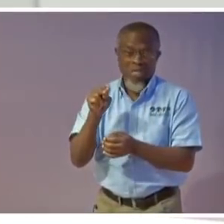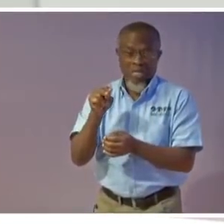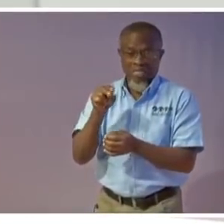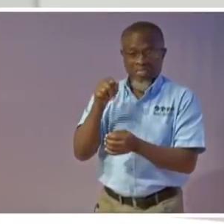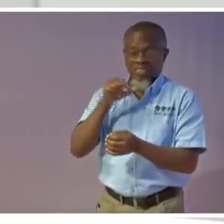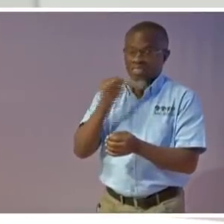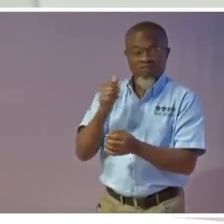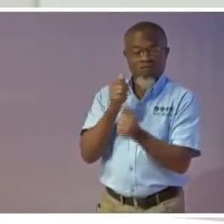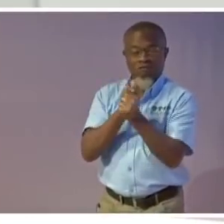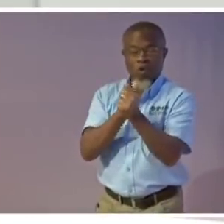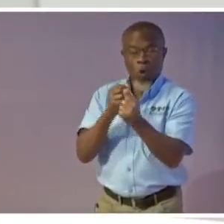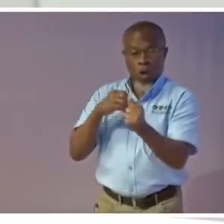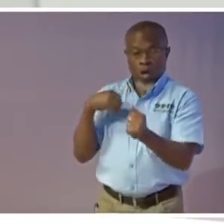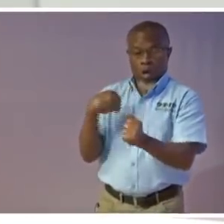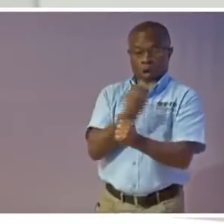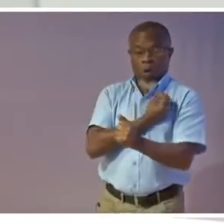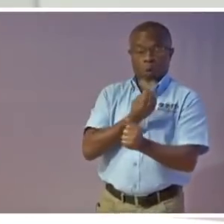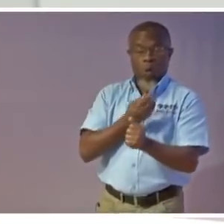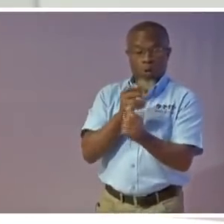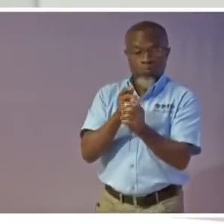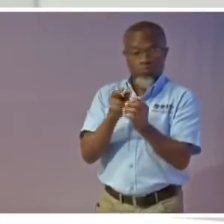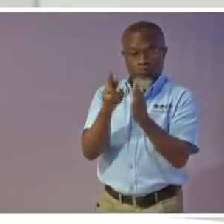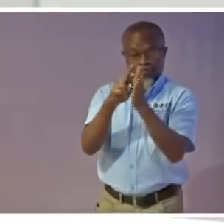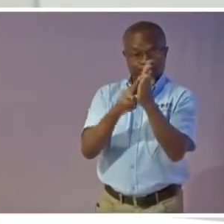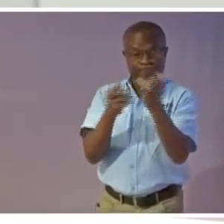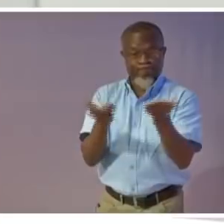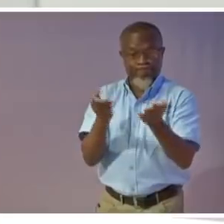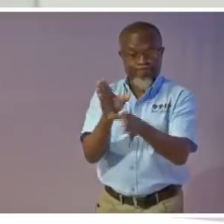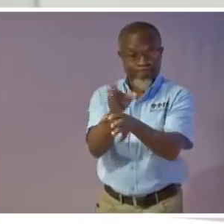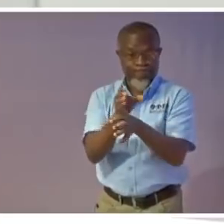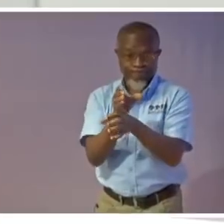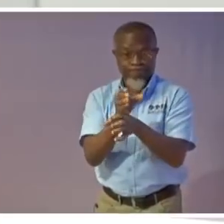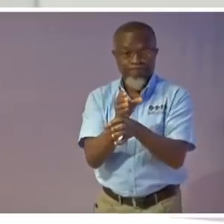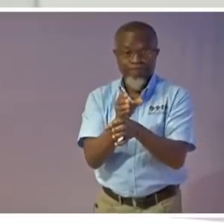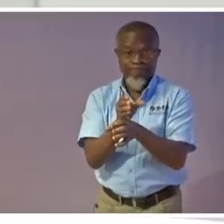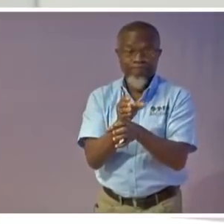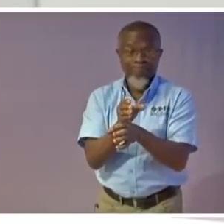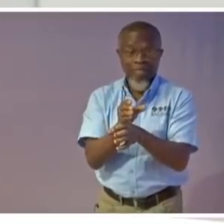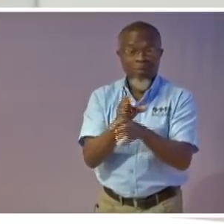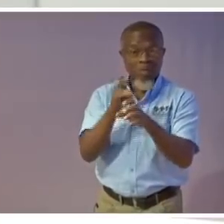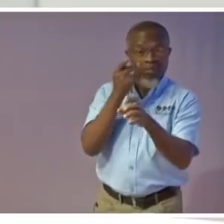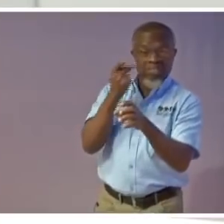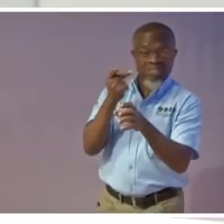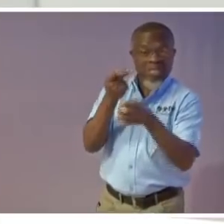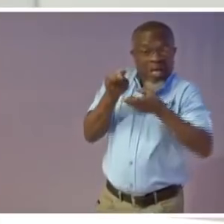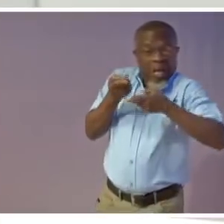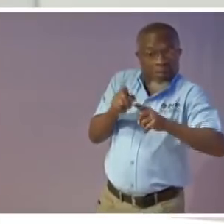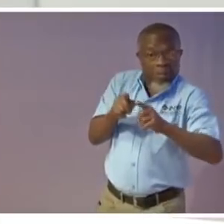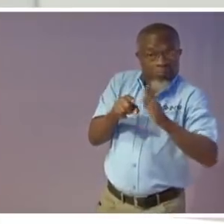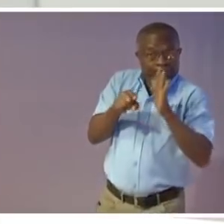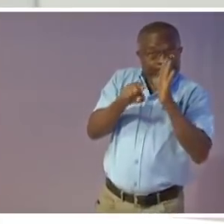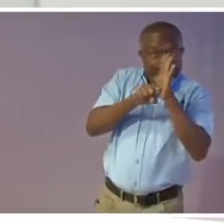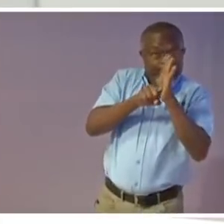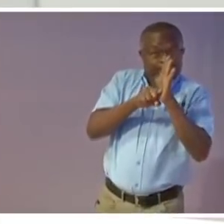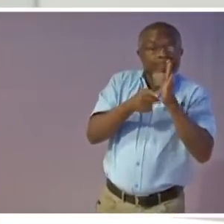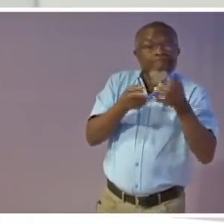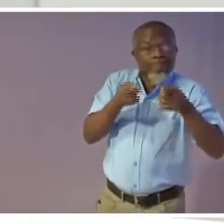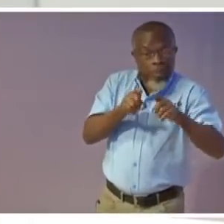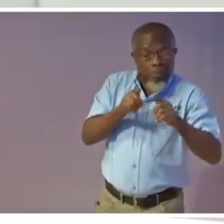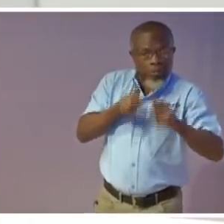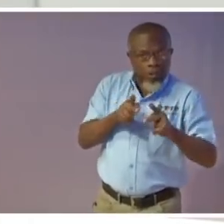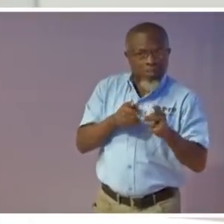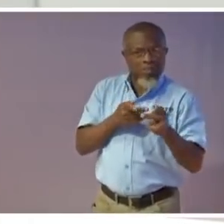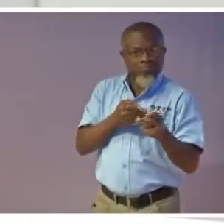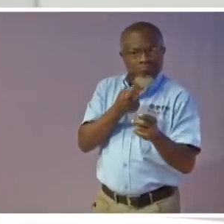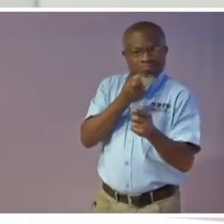protocols. And we have seen negative consequences. We have seen persons die, present late. It